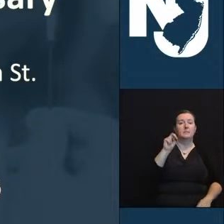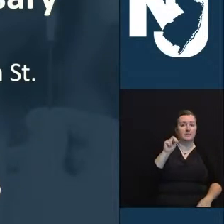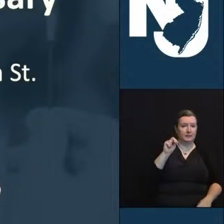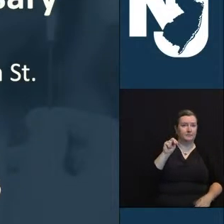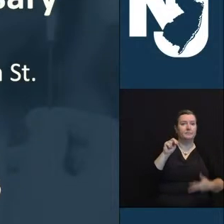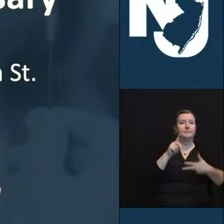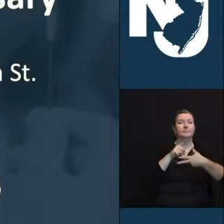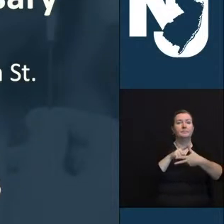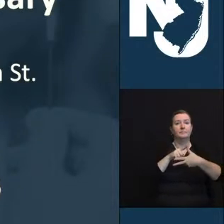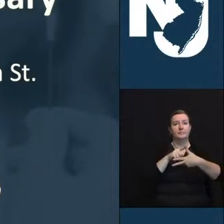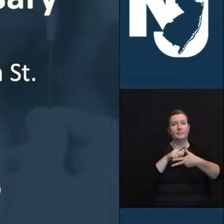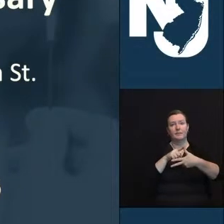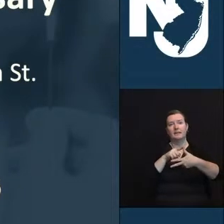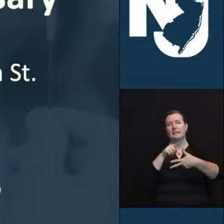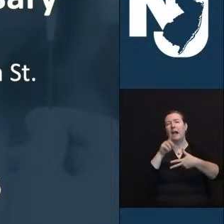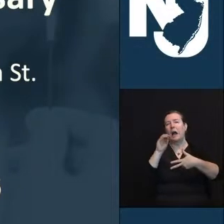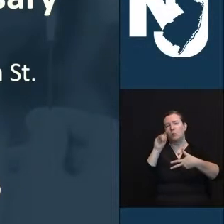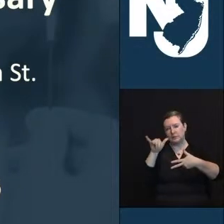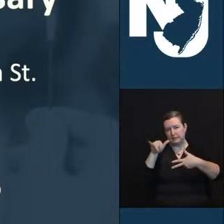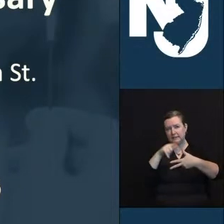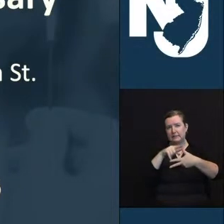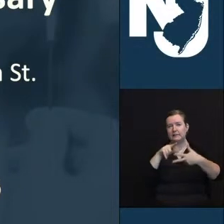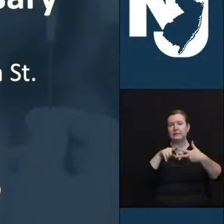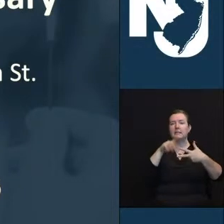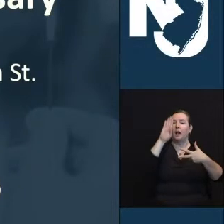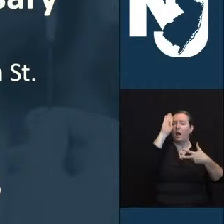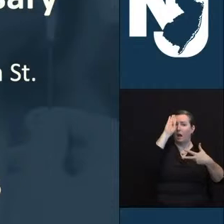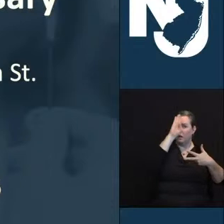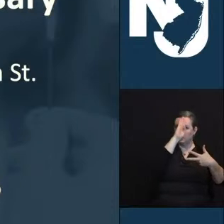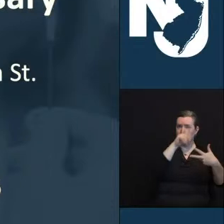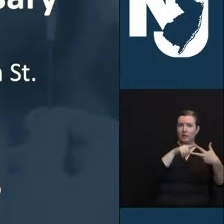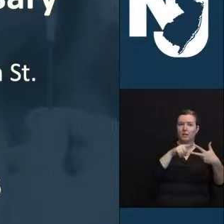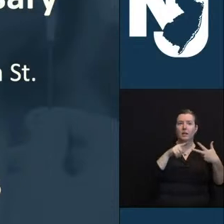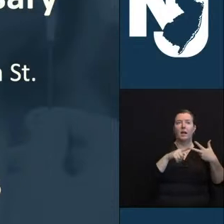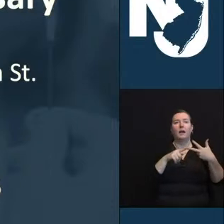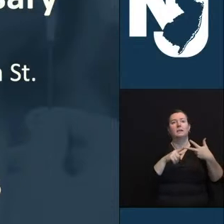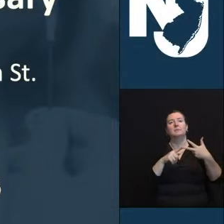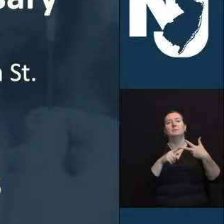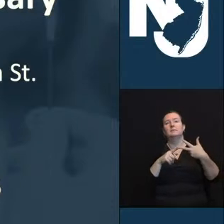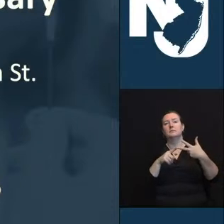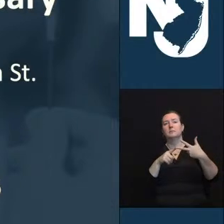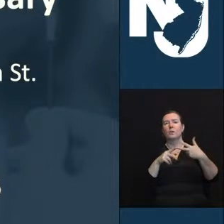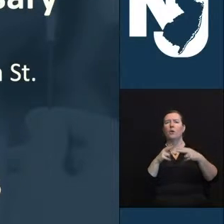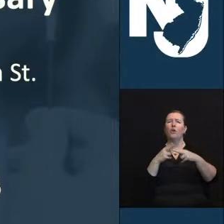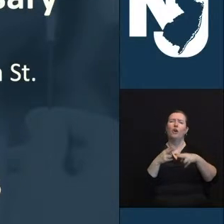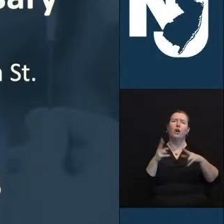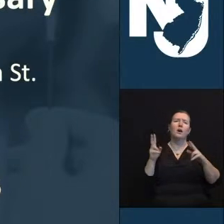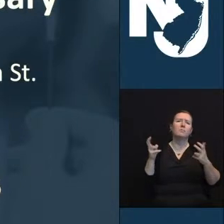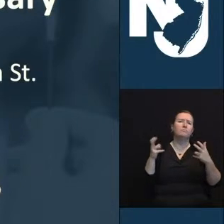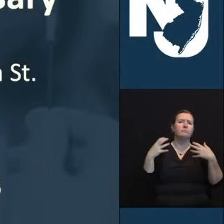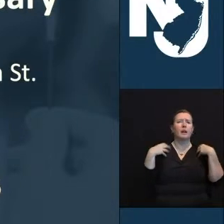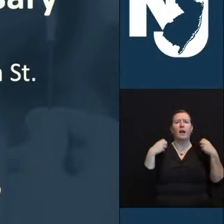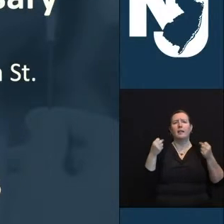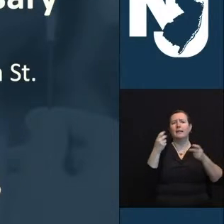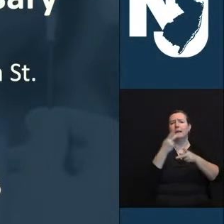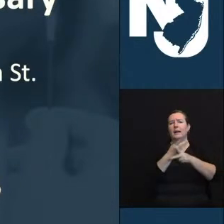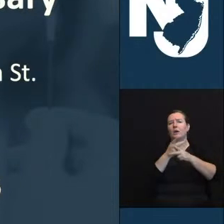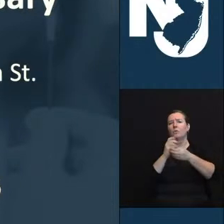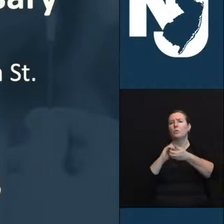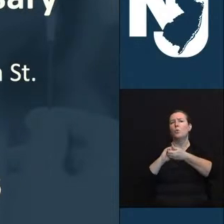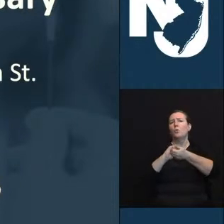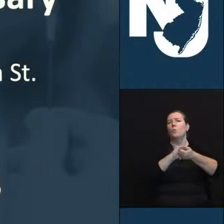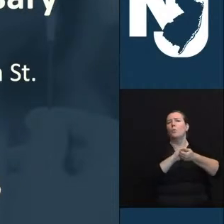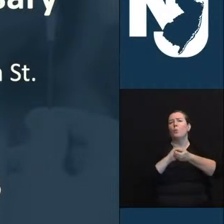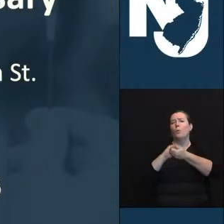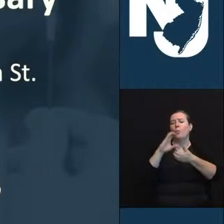County, Cooper University Medical Center, and the Camden Coalition of Healthcare Providers. And testing is now